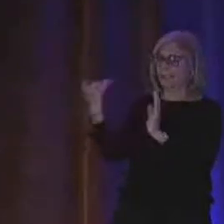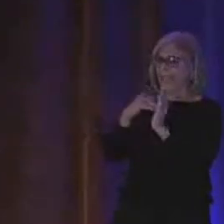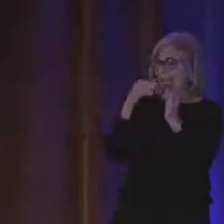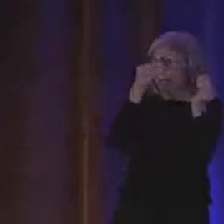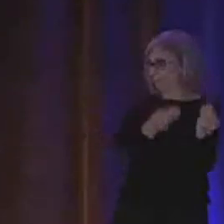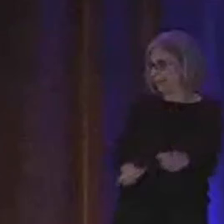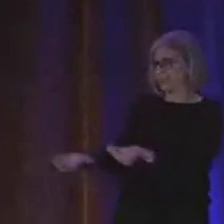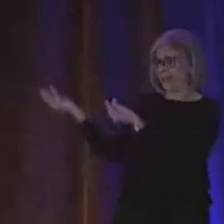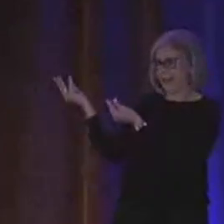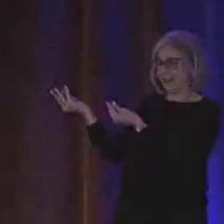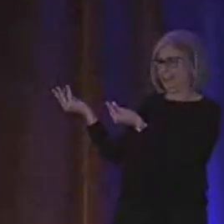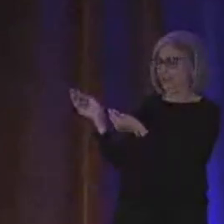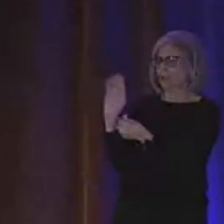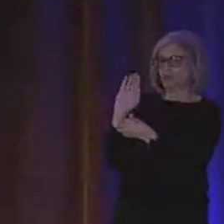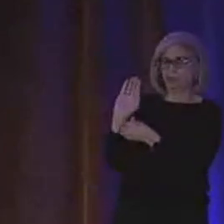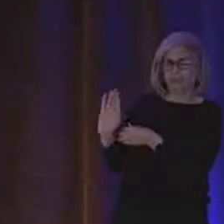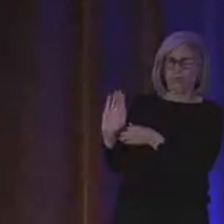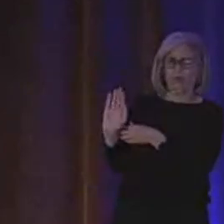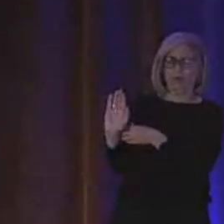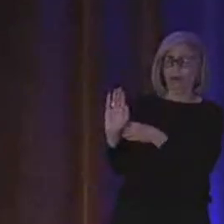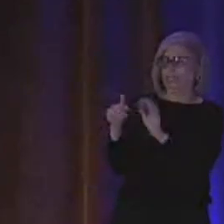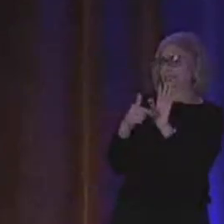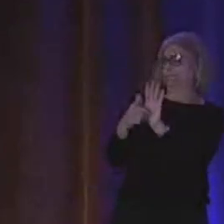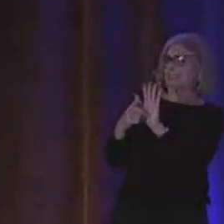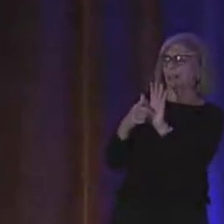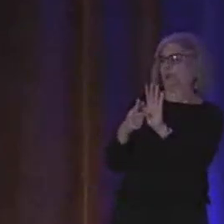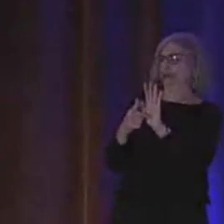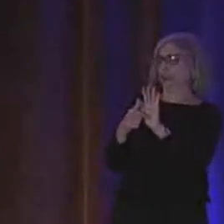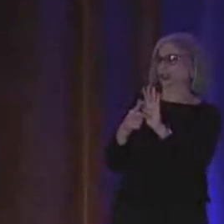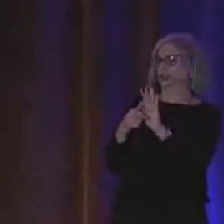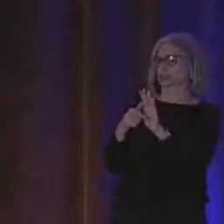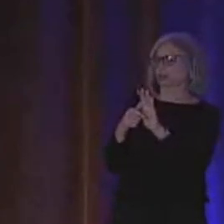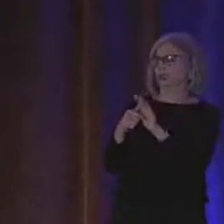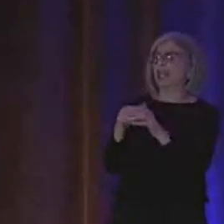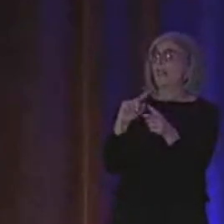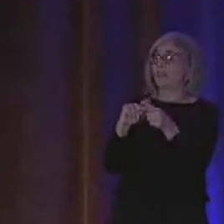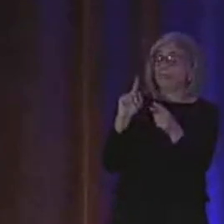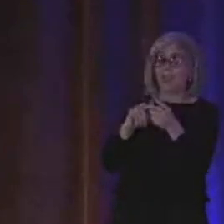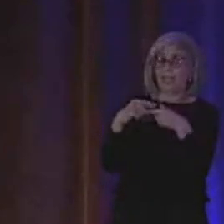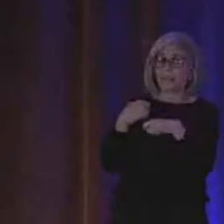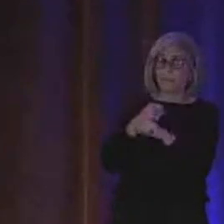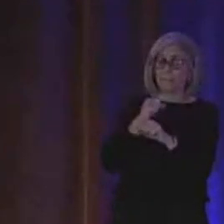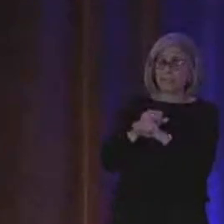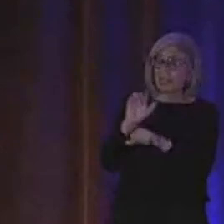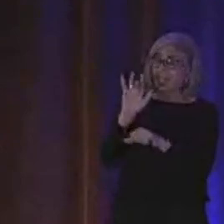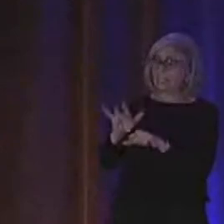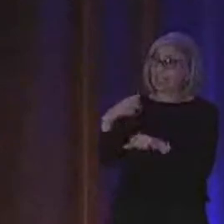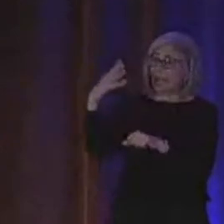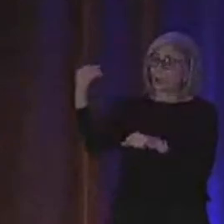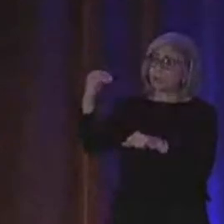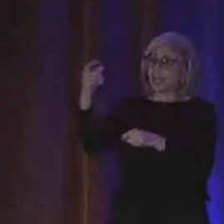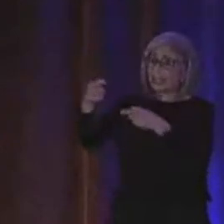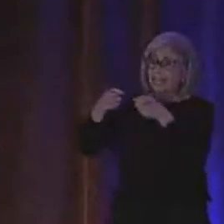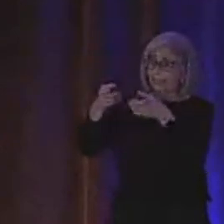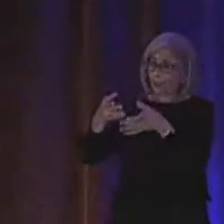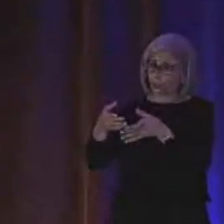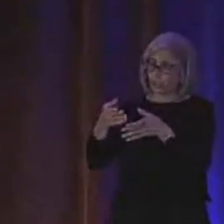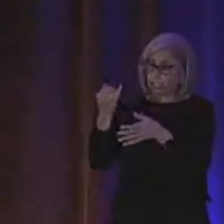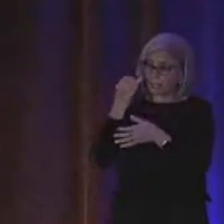in to your disclosure widget ref and make a click outside handler. And